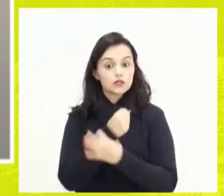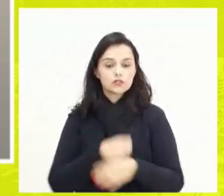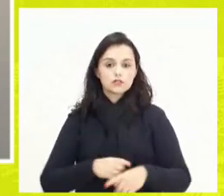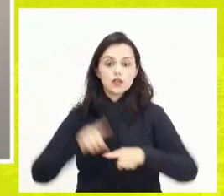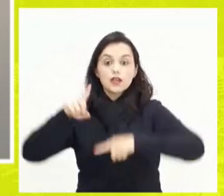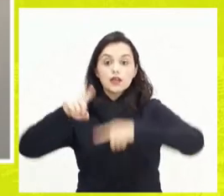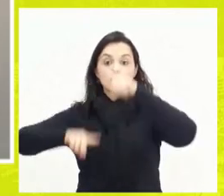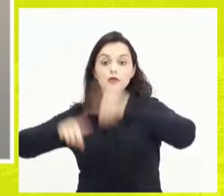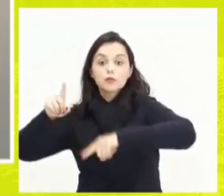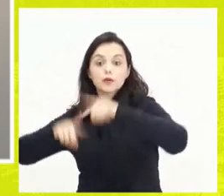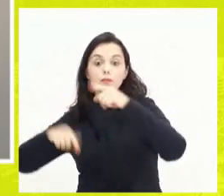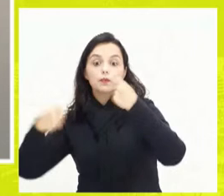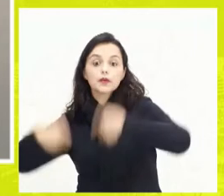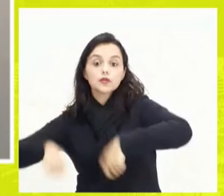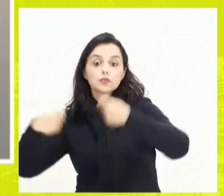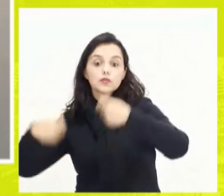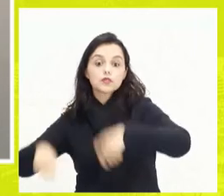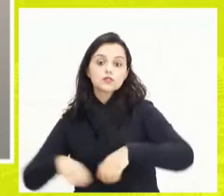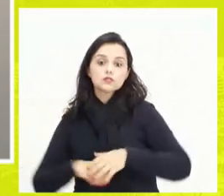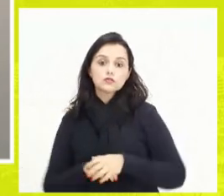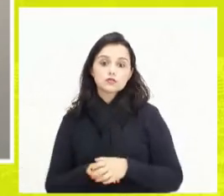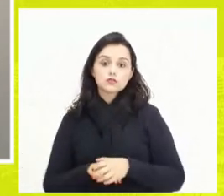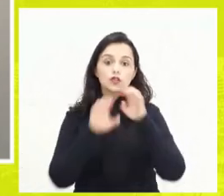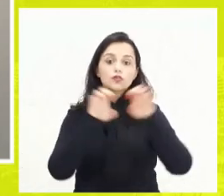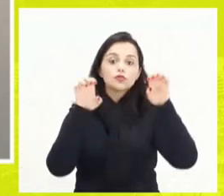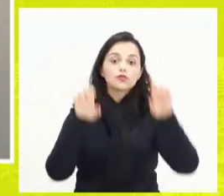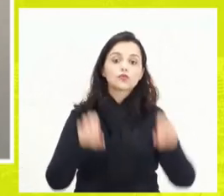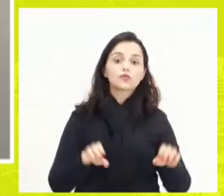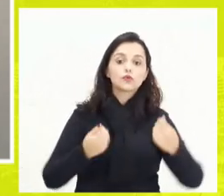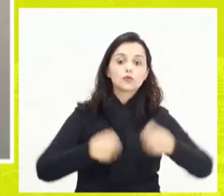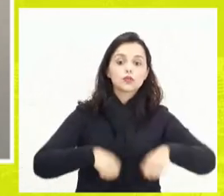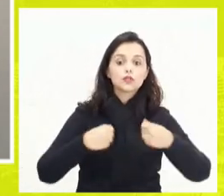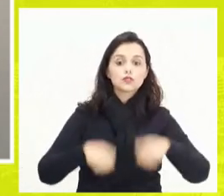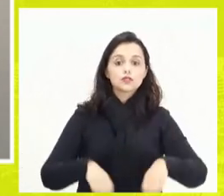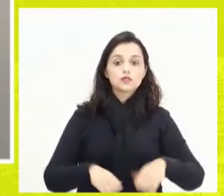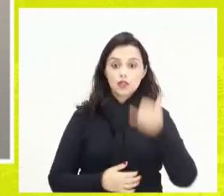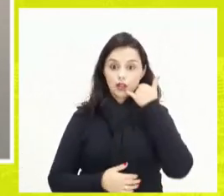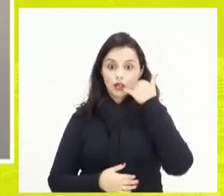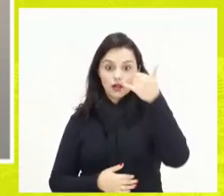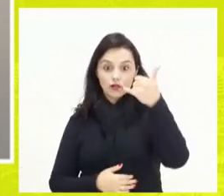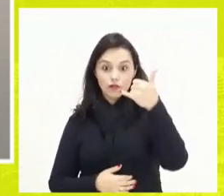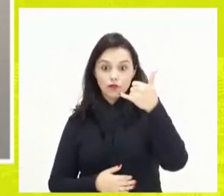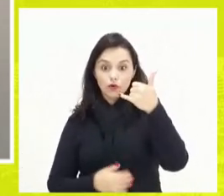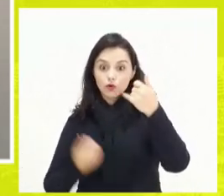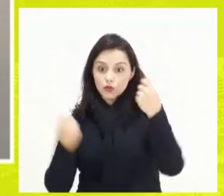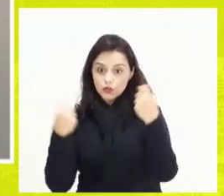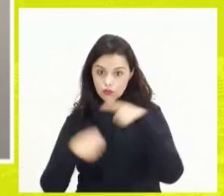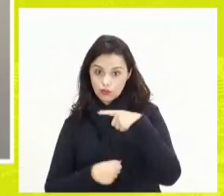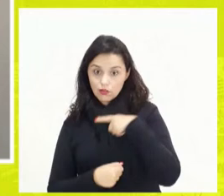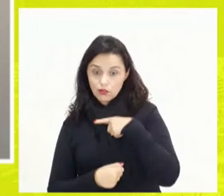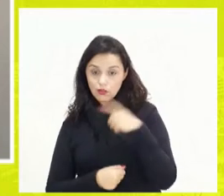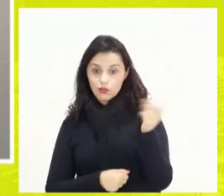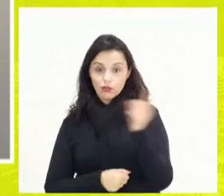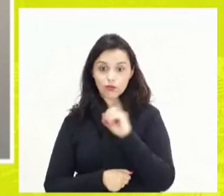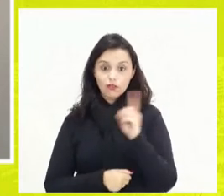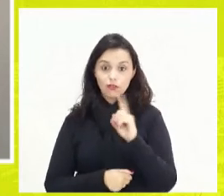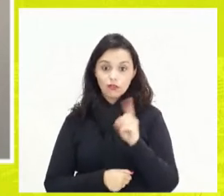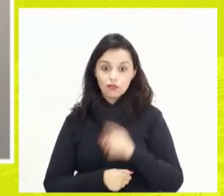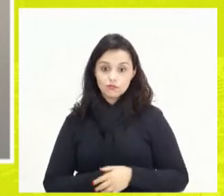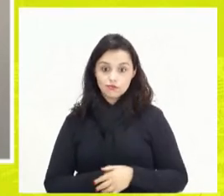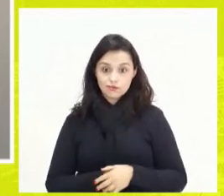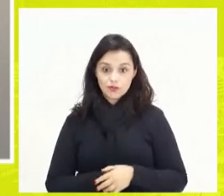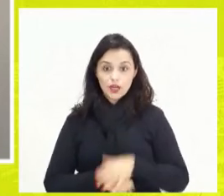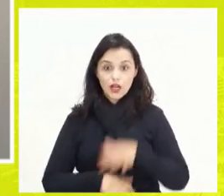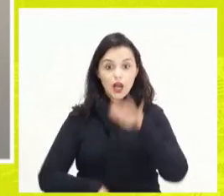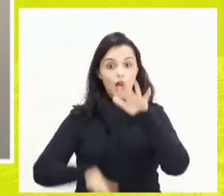equipment what kind of infrastructure they need you know protocols is there any satellite of the phone there